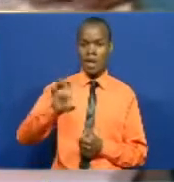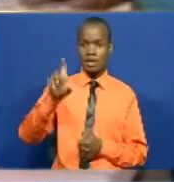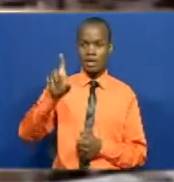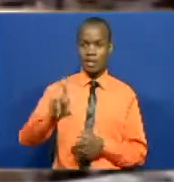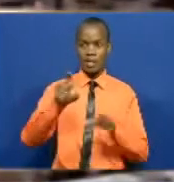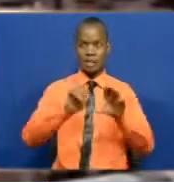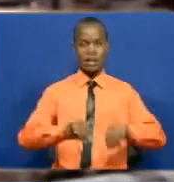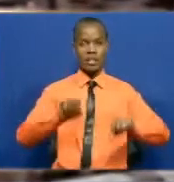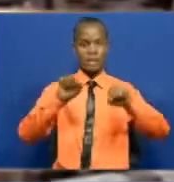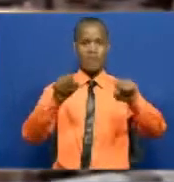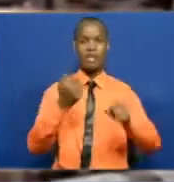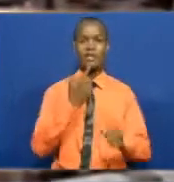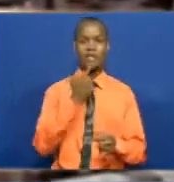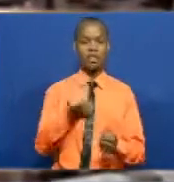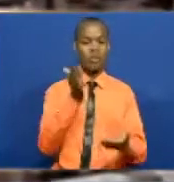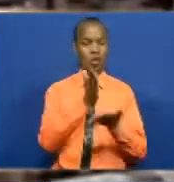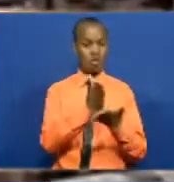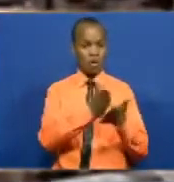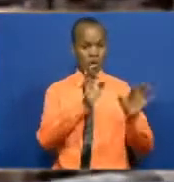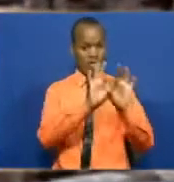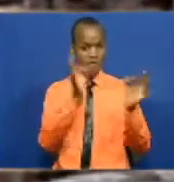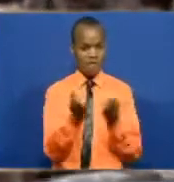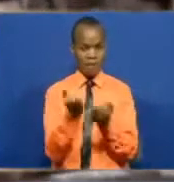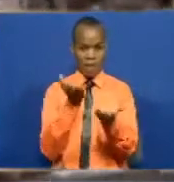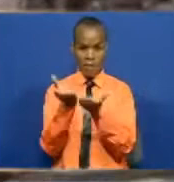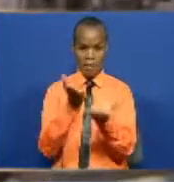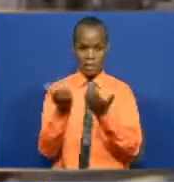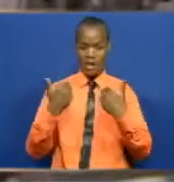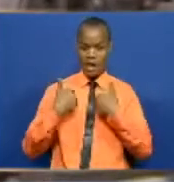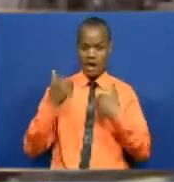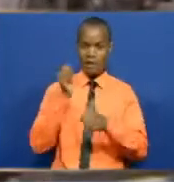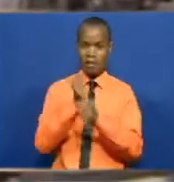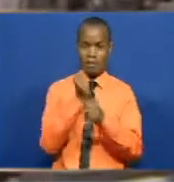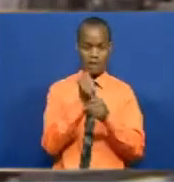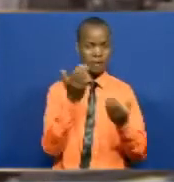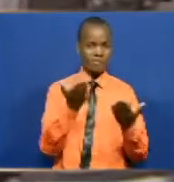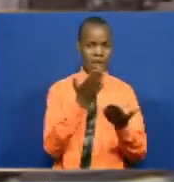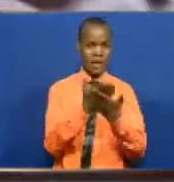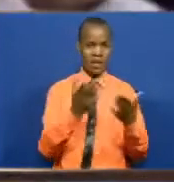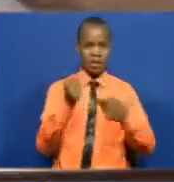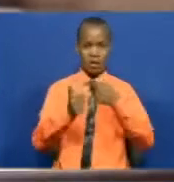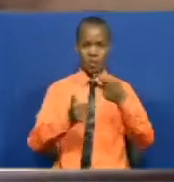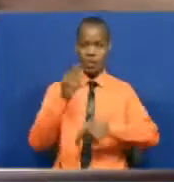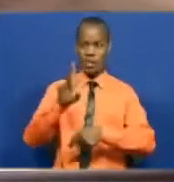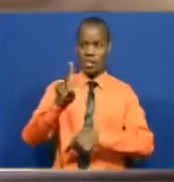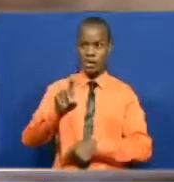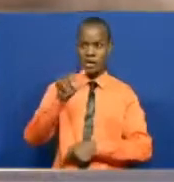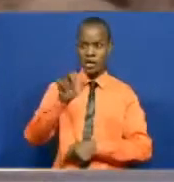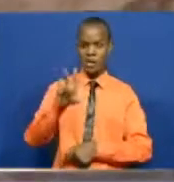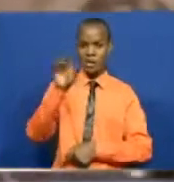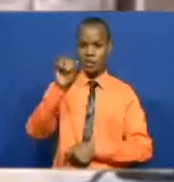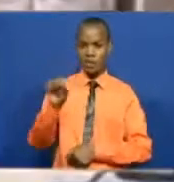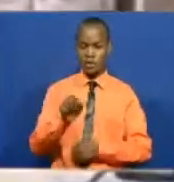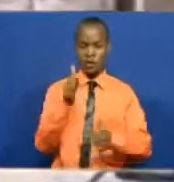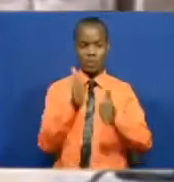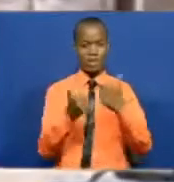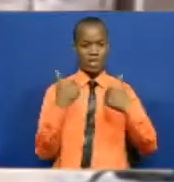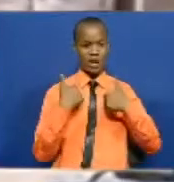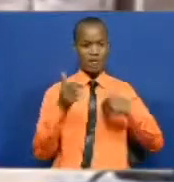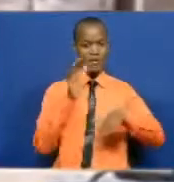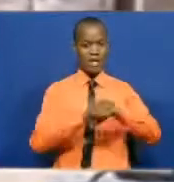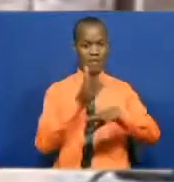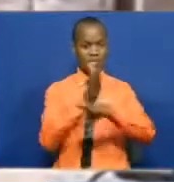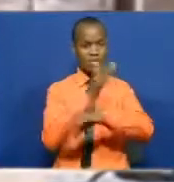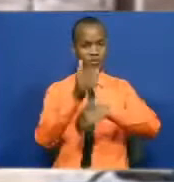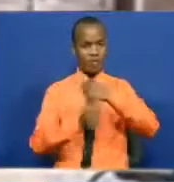close family business has immensely contributed to the key wins that Davis and Shirtliff has recovered over the years it has been